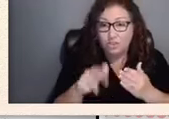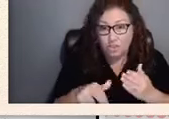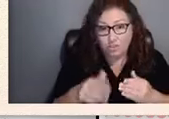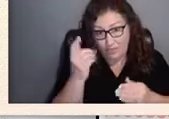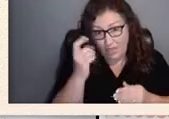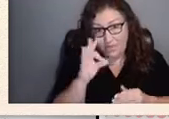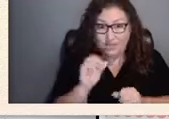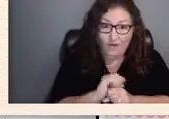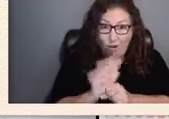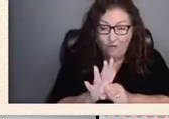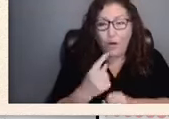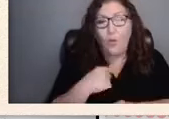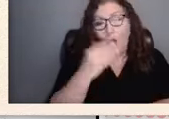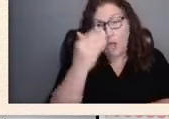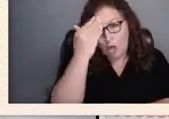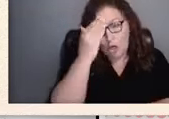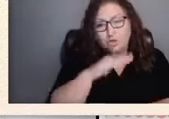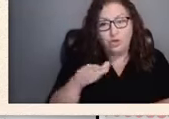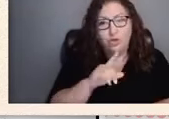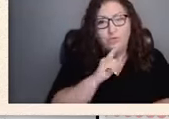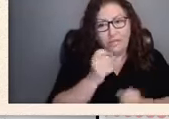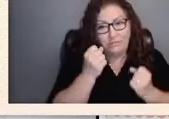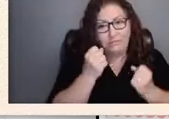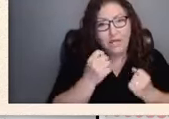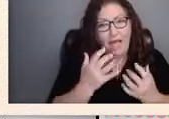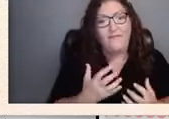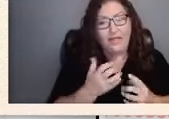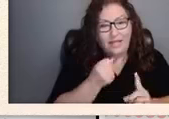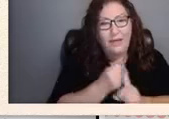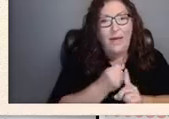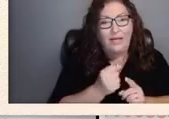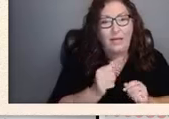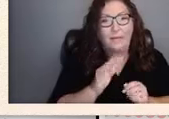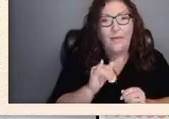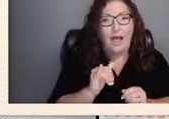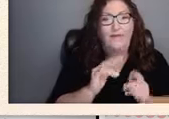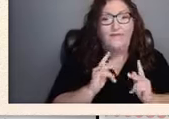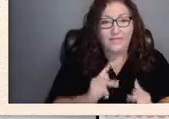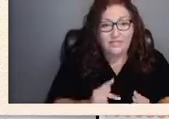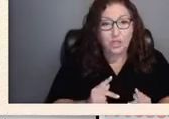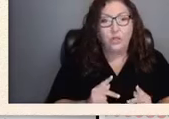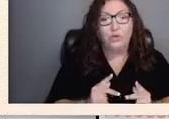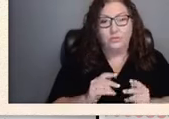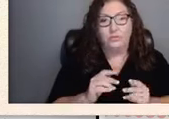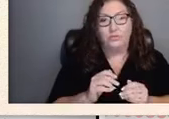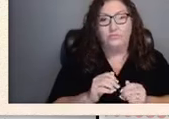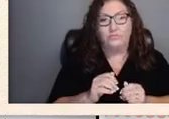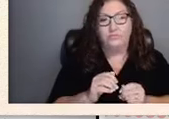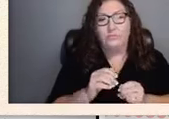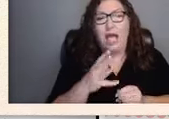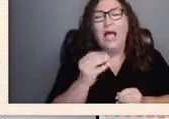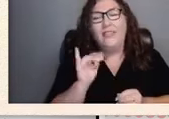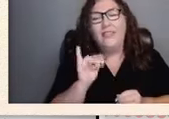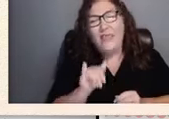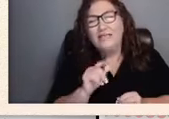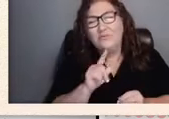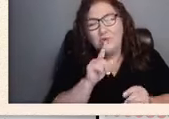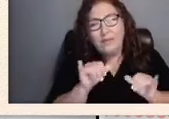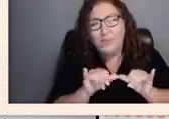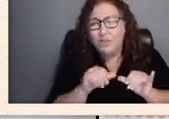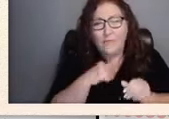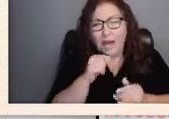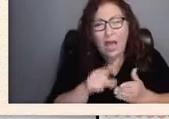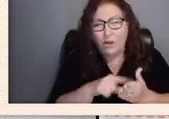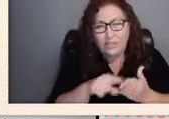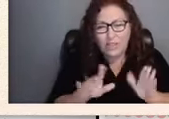children are heavily impacted by physical distancing measures. And again, these are necessary measures. I'm not criticizing them. However, I think it's really